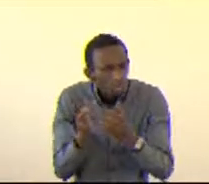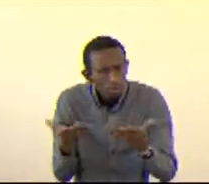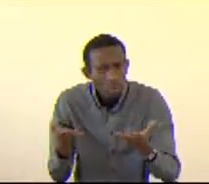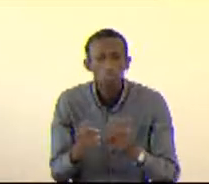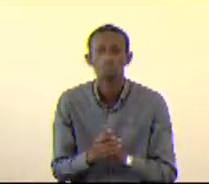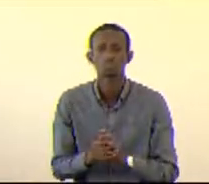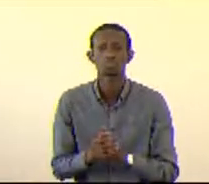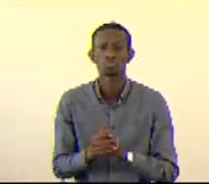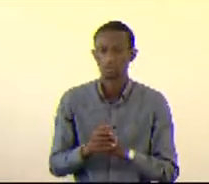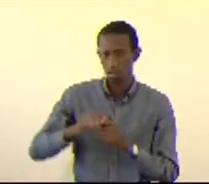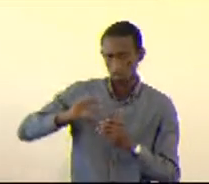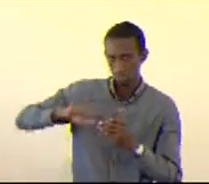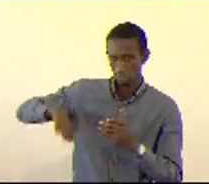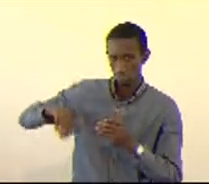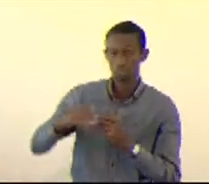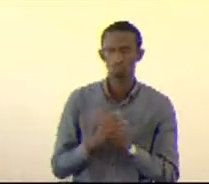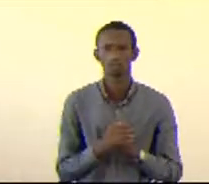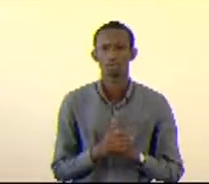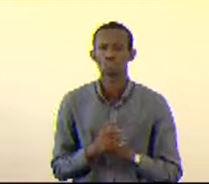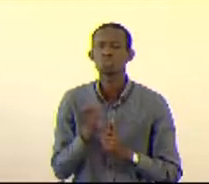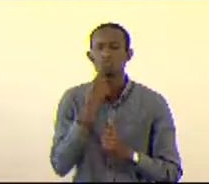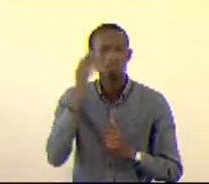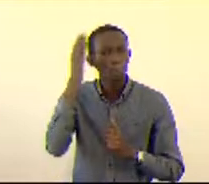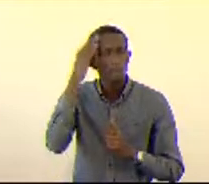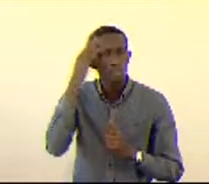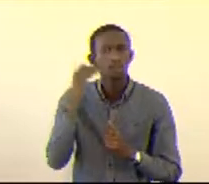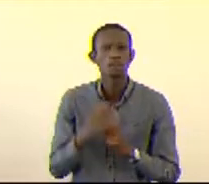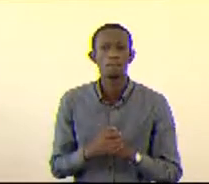lastly, we should also be able to know how to,